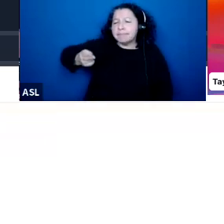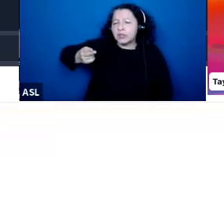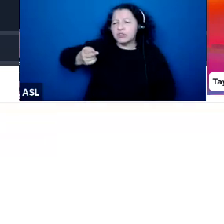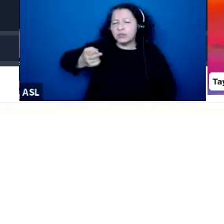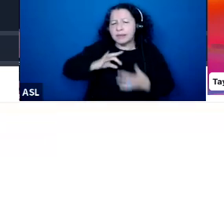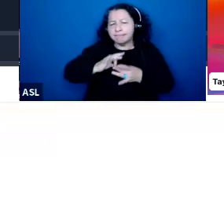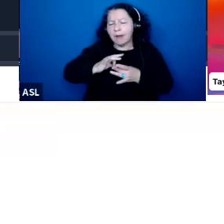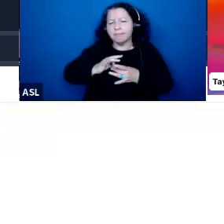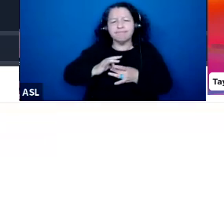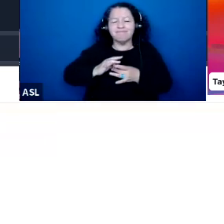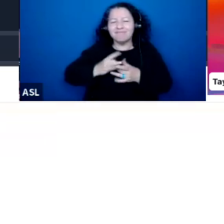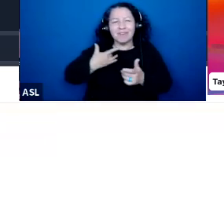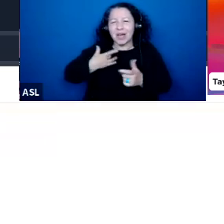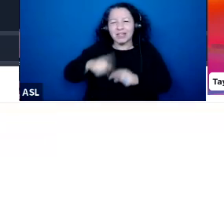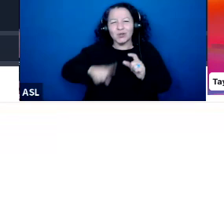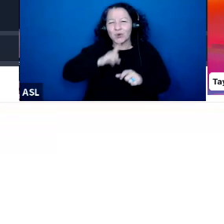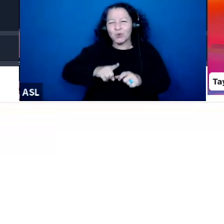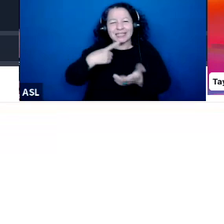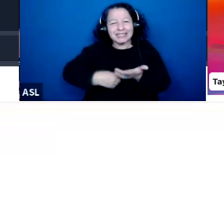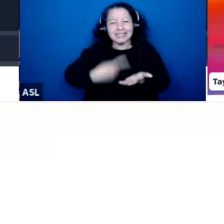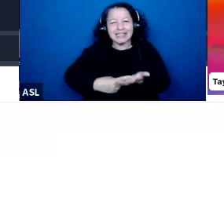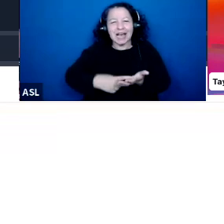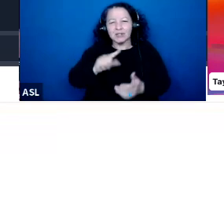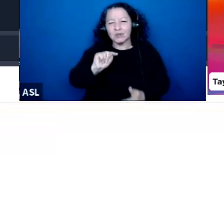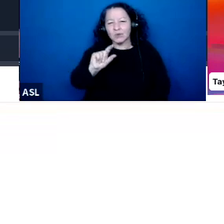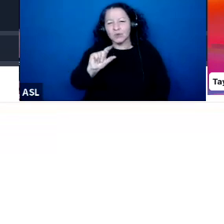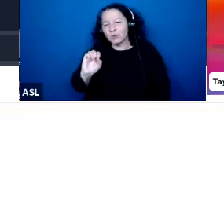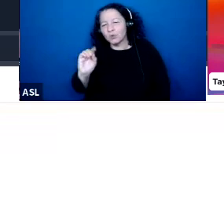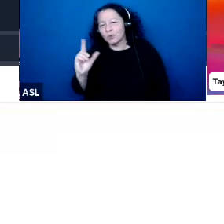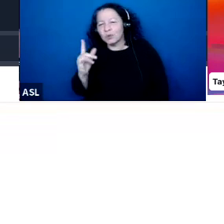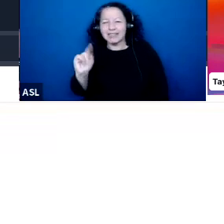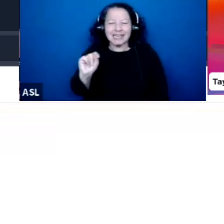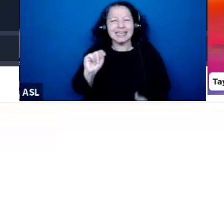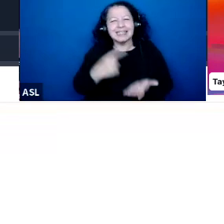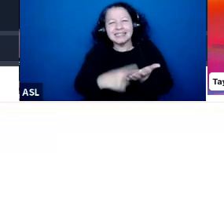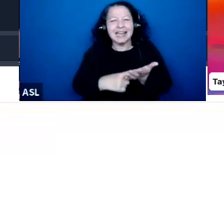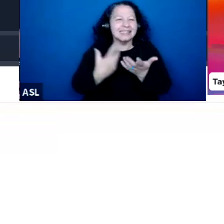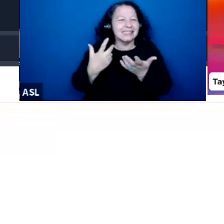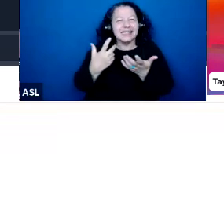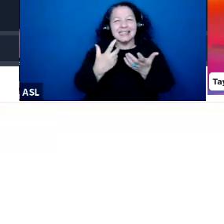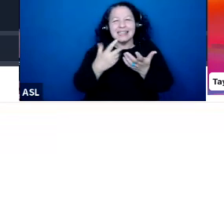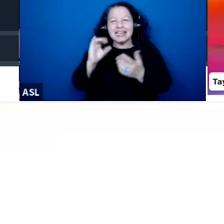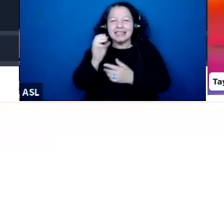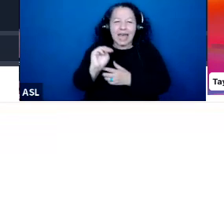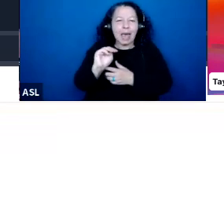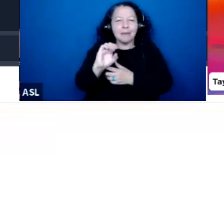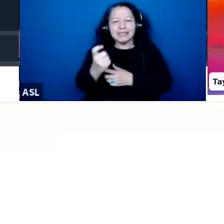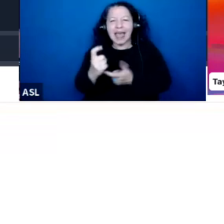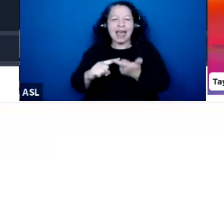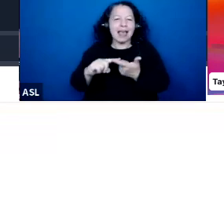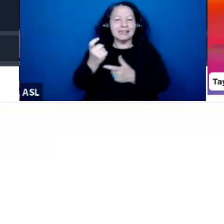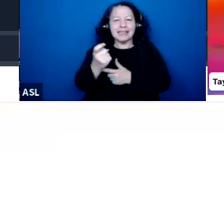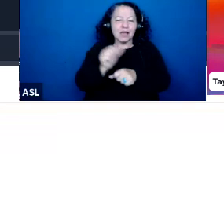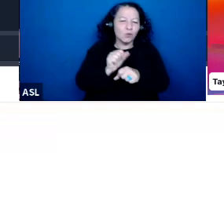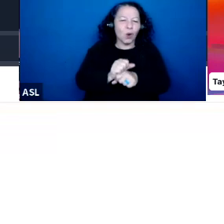history here, we felt like we couldn't really get into the toolkit and talking about things like chemsex and sex work and